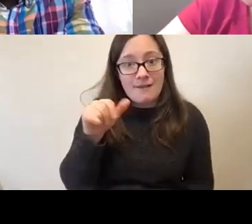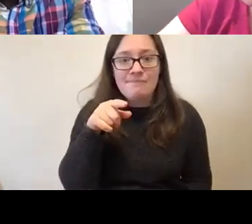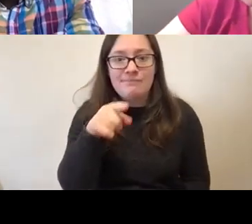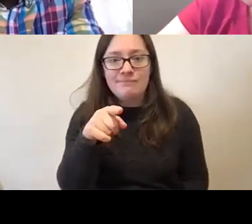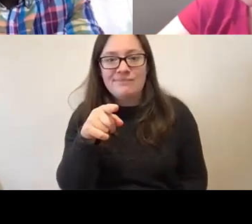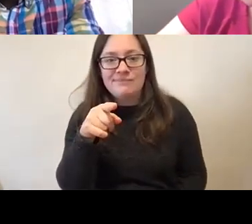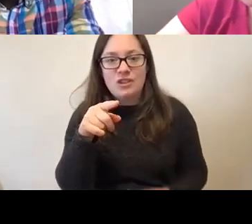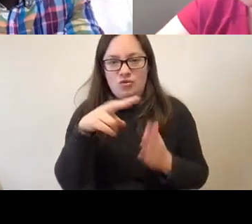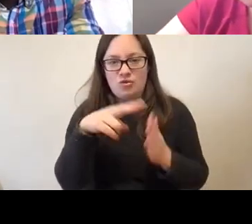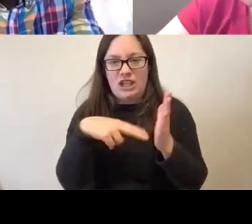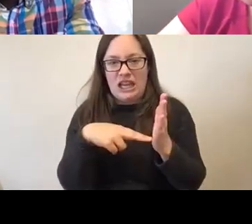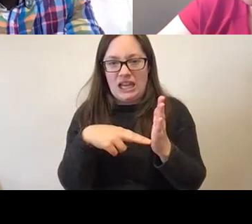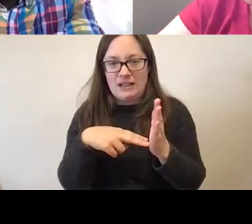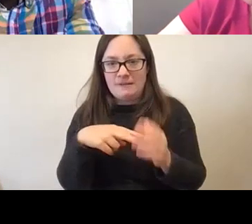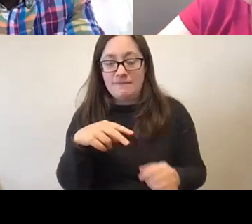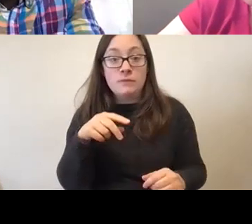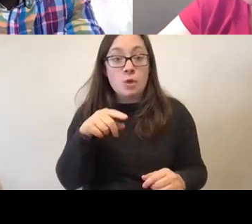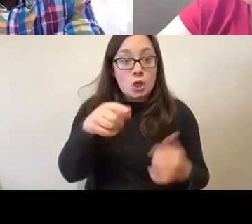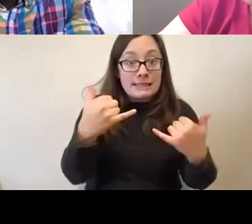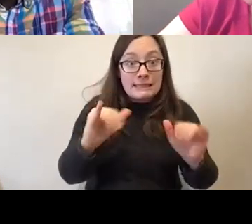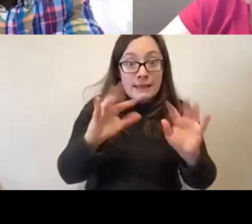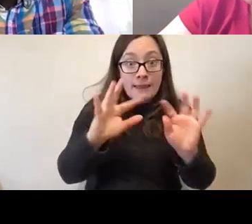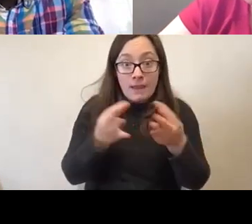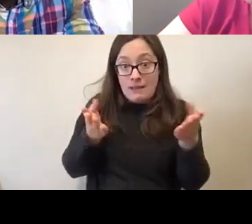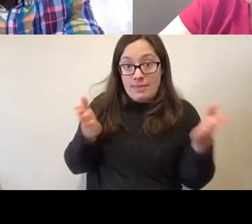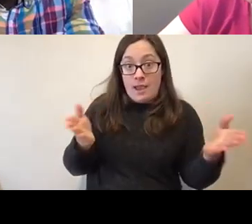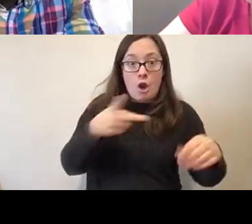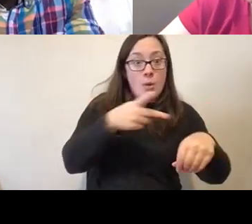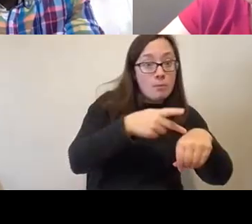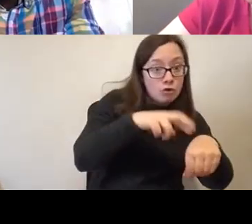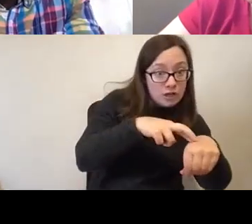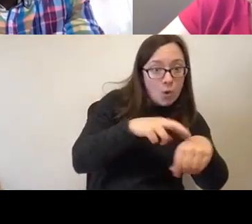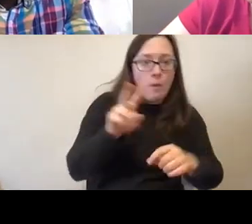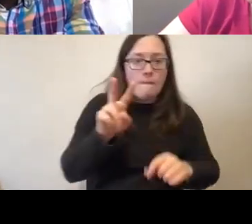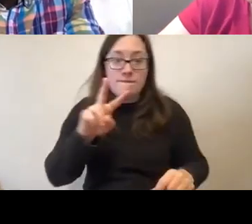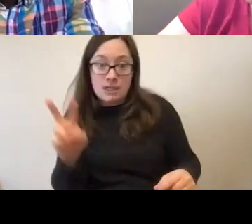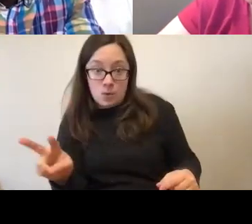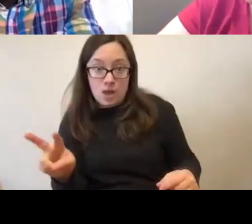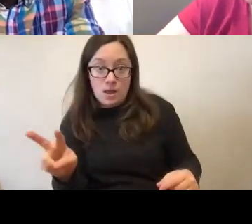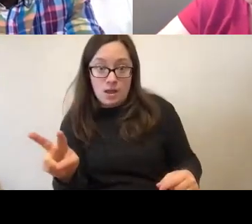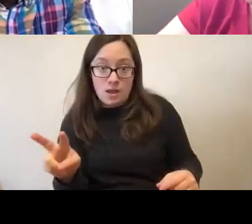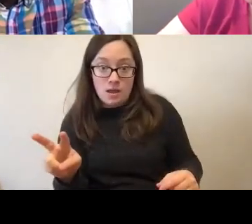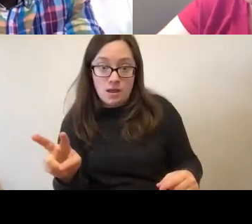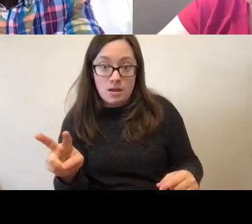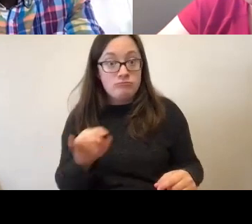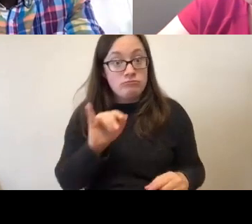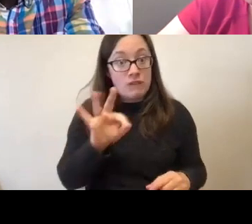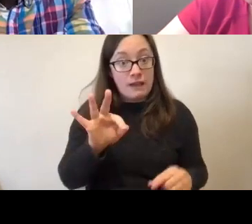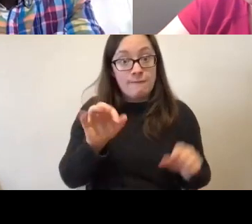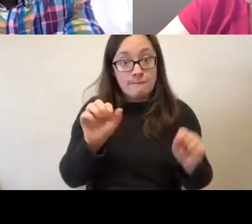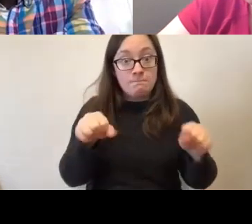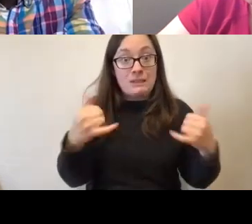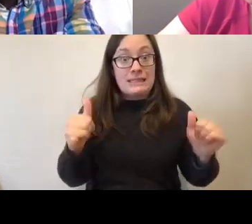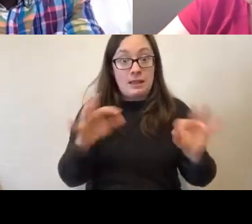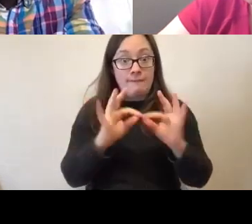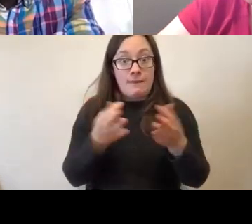have family in Venezuela or Puerto Rico, respectively? If so, how do you